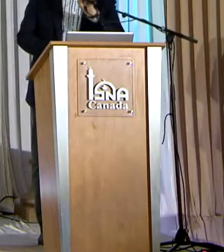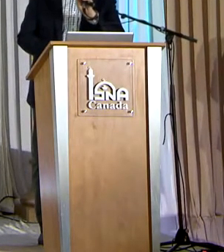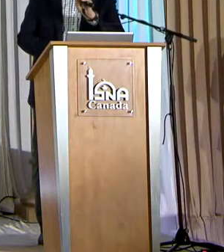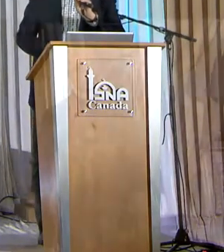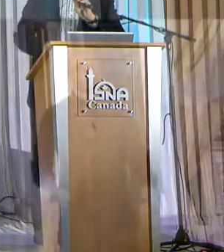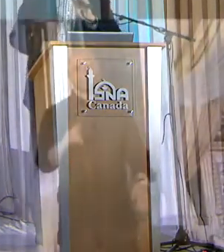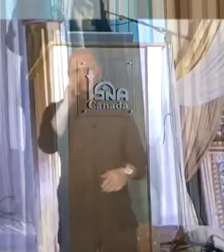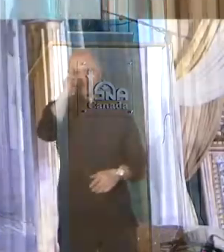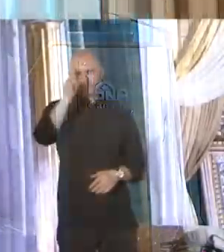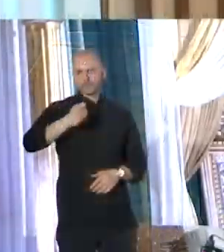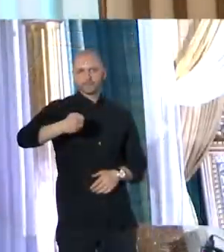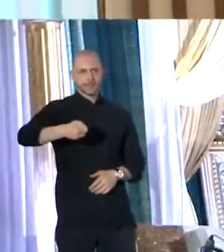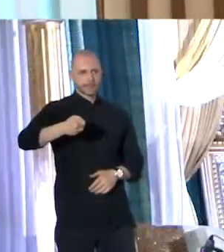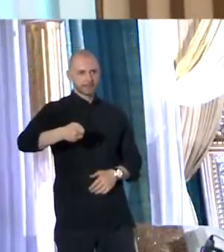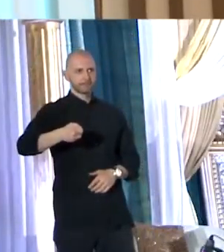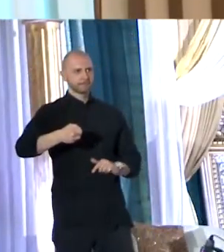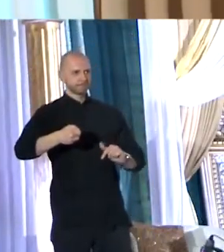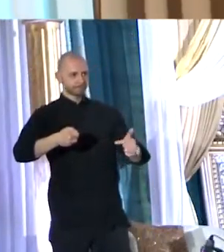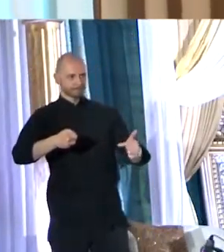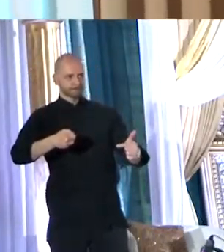Salaam alaikum.